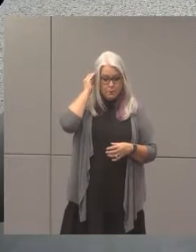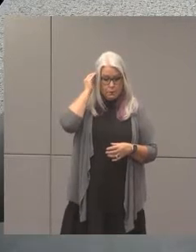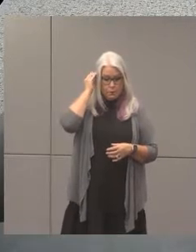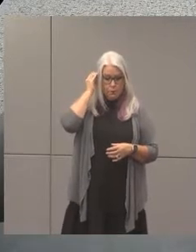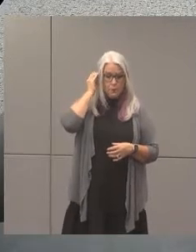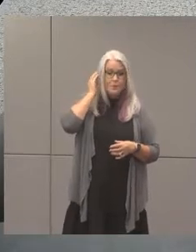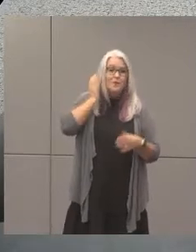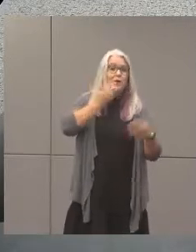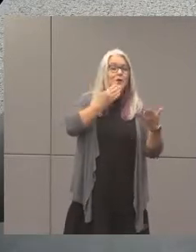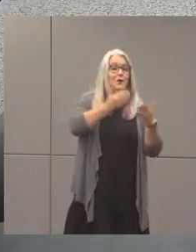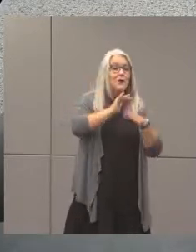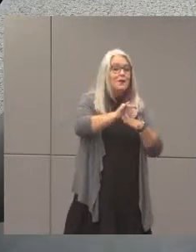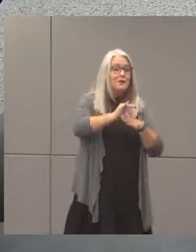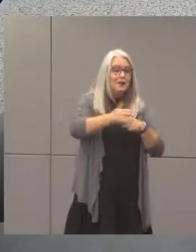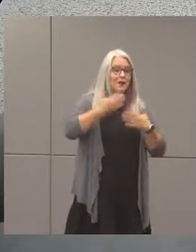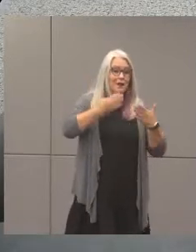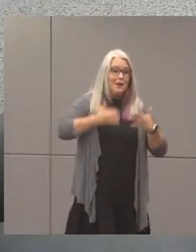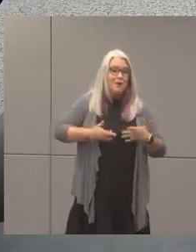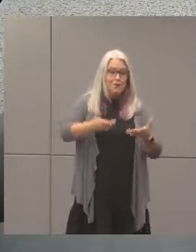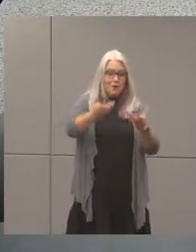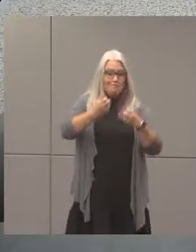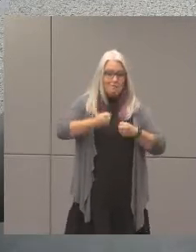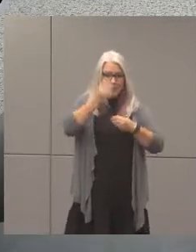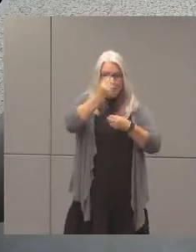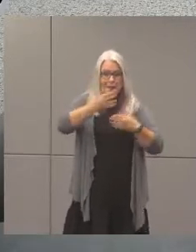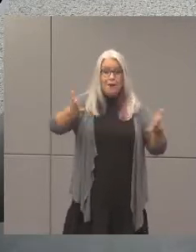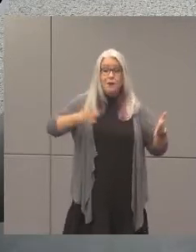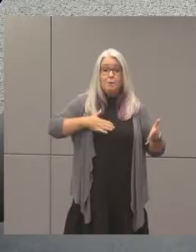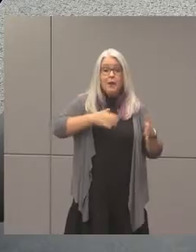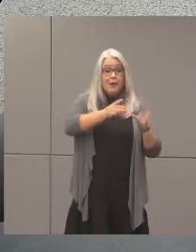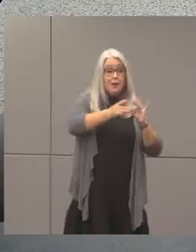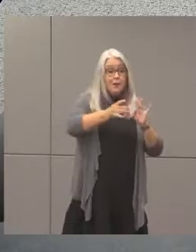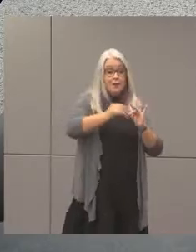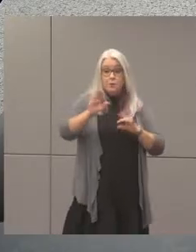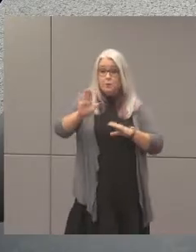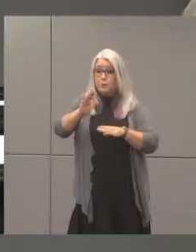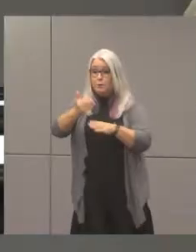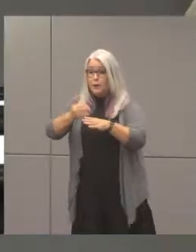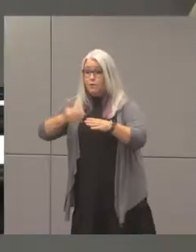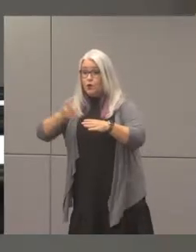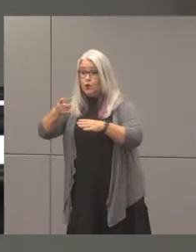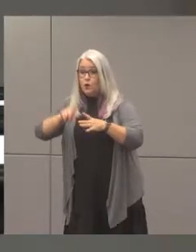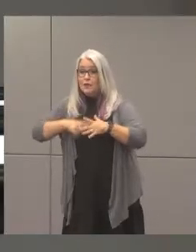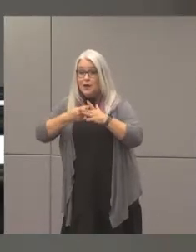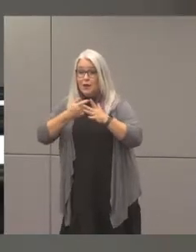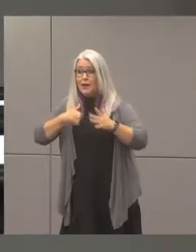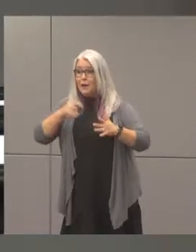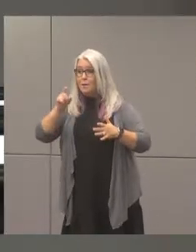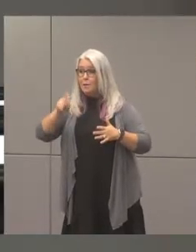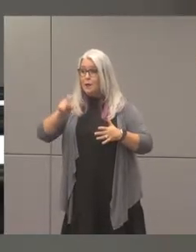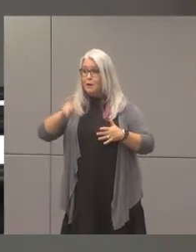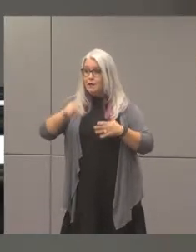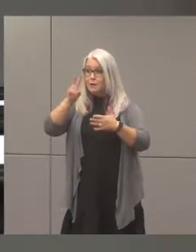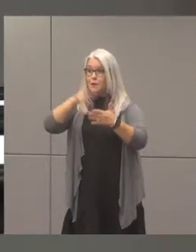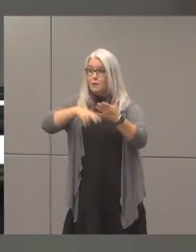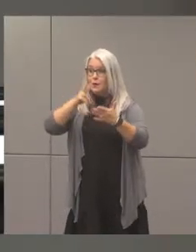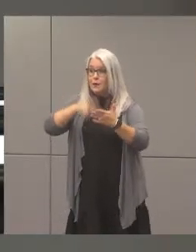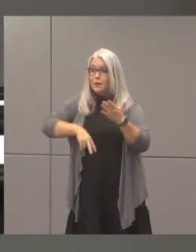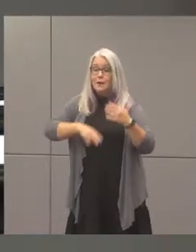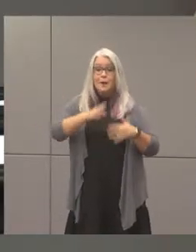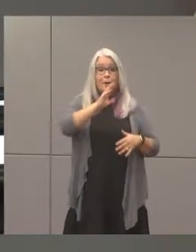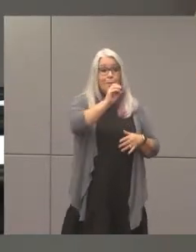Good evening. Thank you for taking my comments. Before you get started, Bobby, I have to read you something Bobby from our Walton, bylaws.